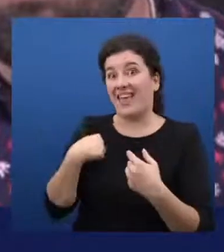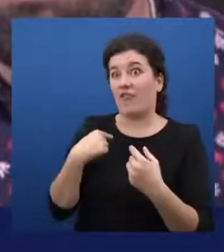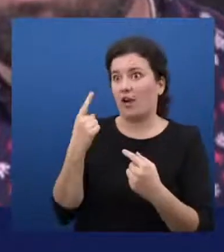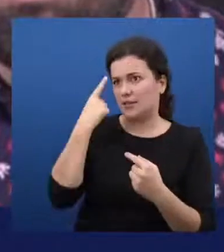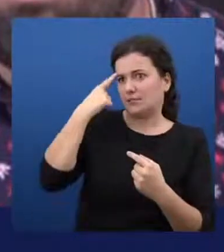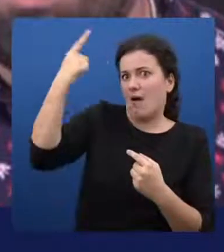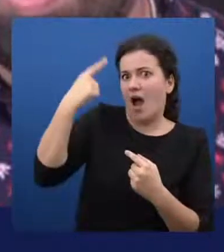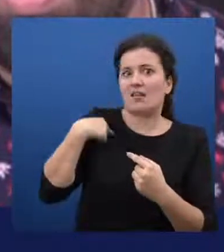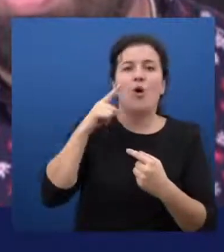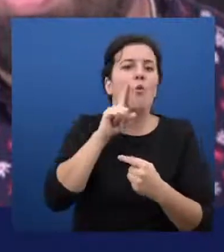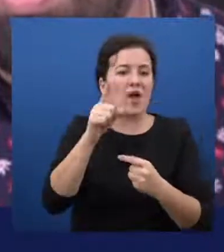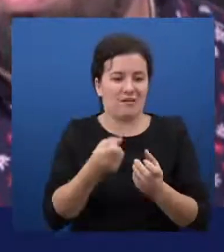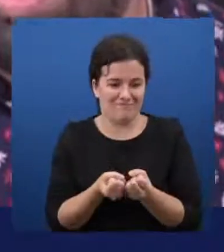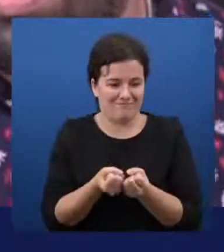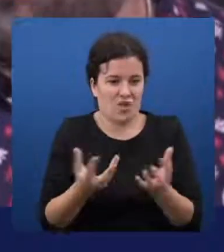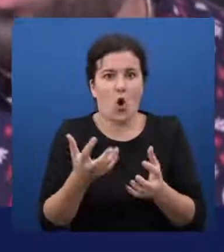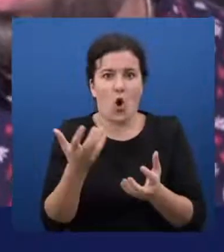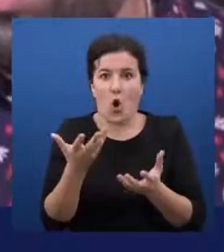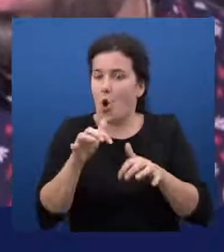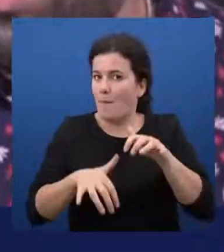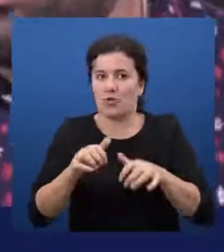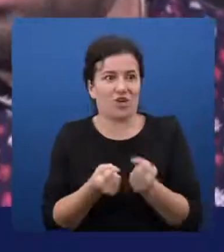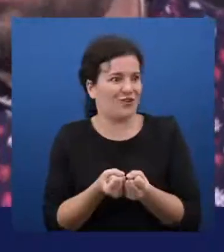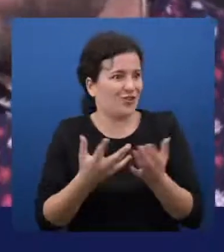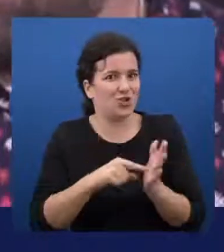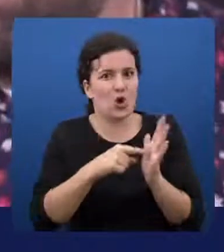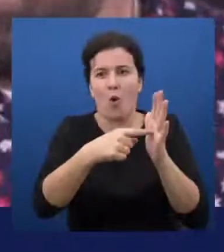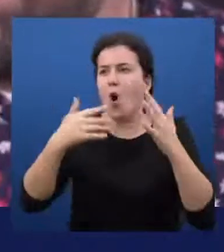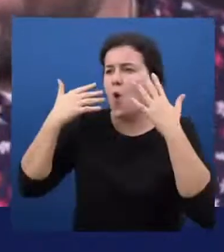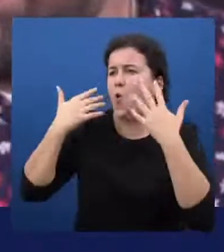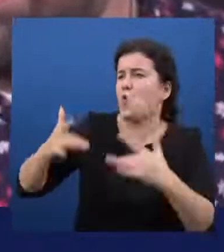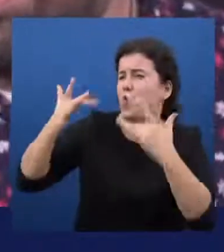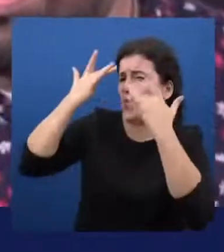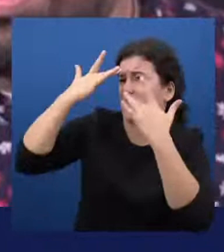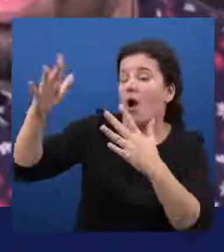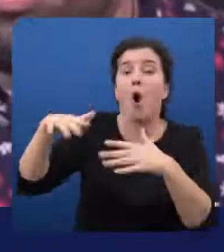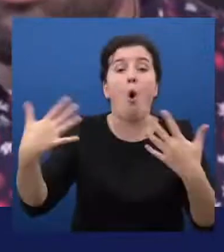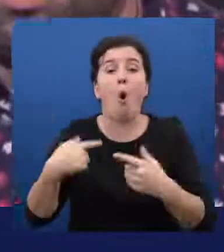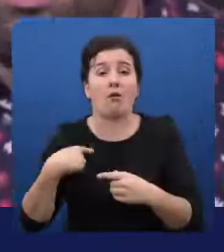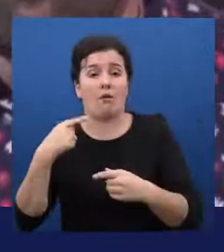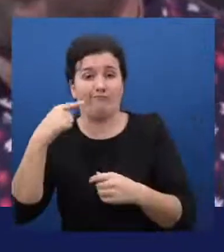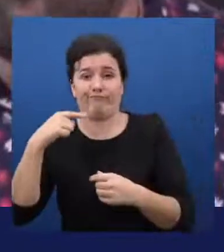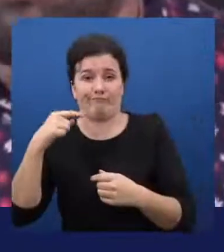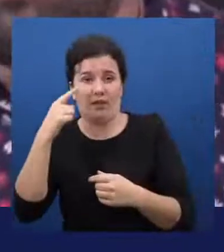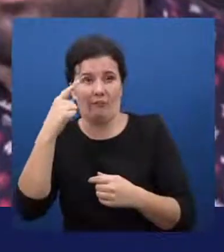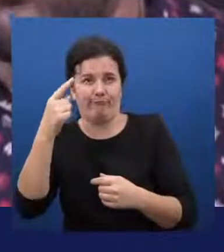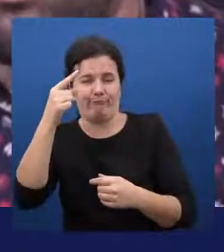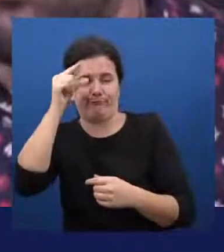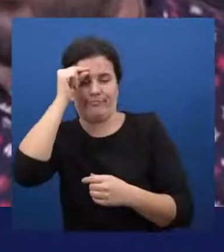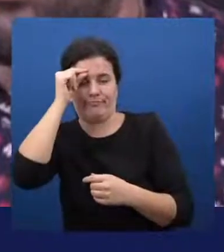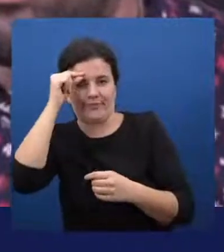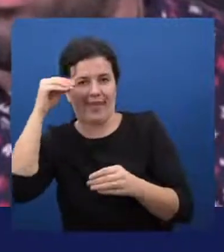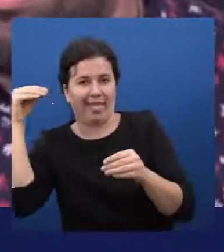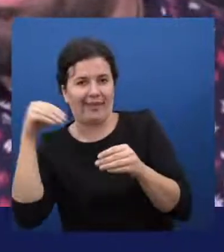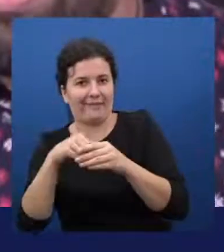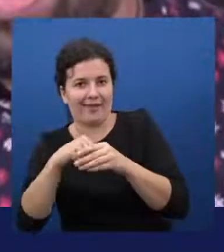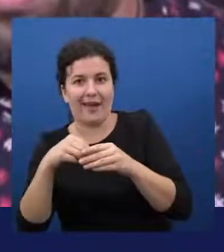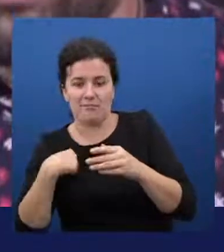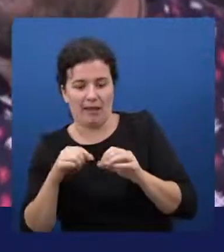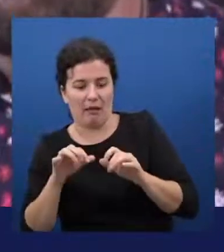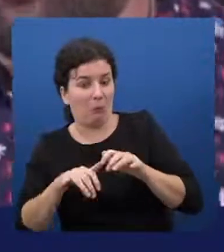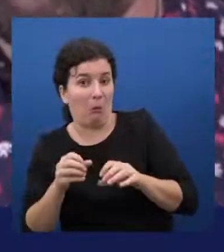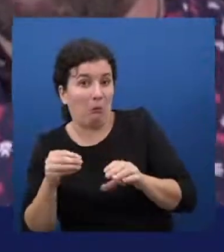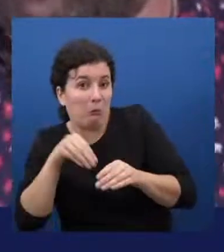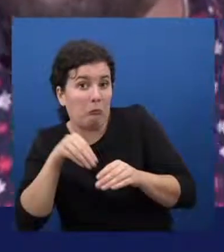like? Yeah, and I would add that even in my limited look at Lyman Schaap, they're basically looking at